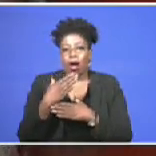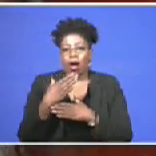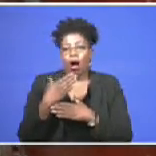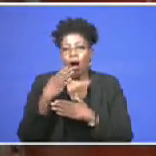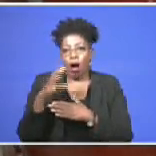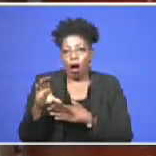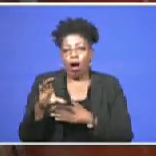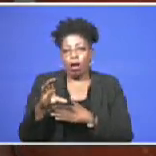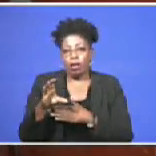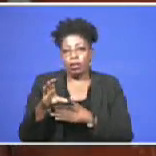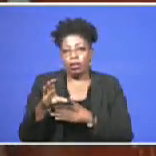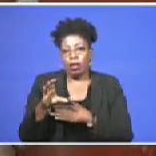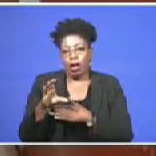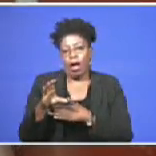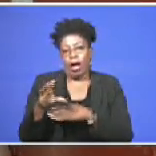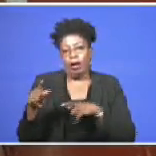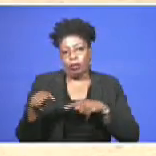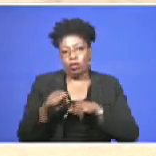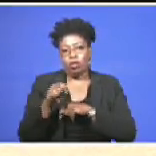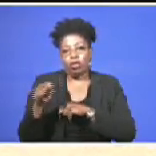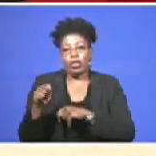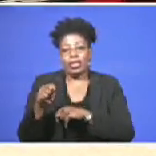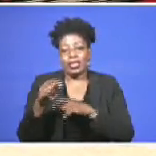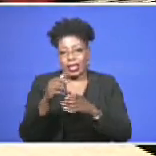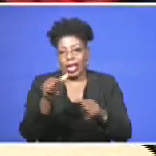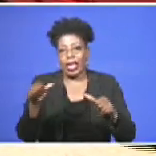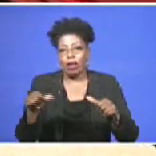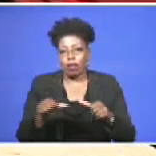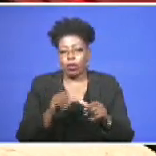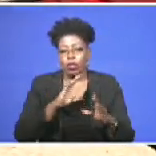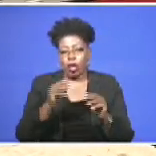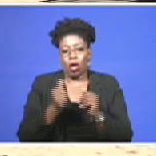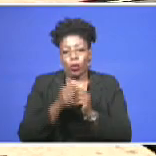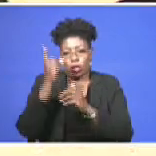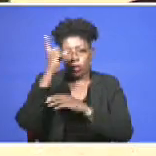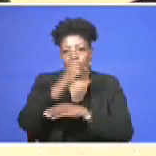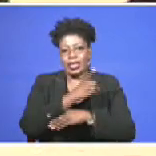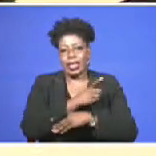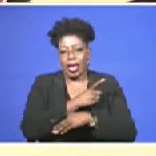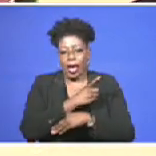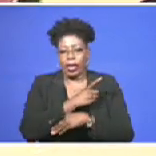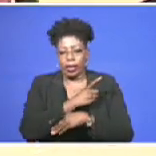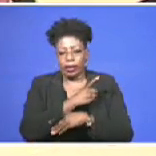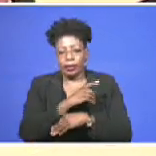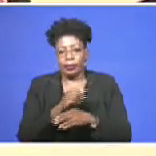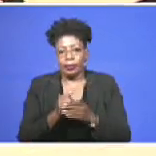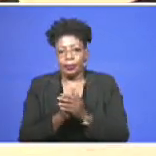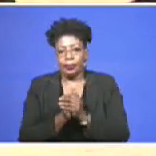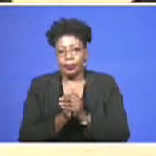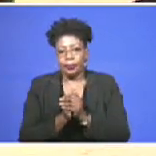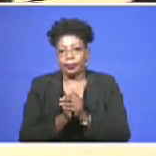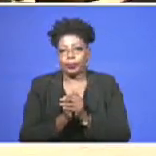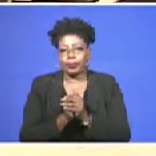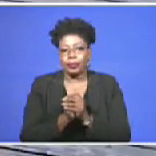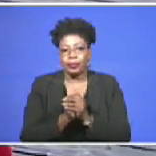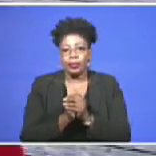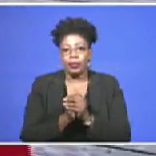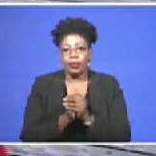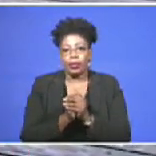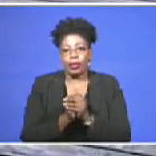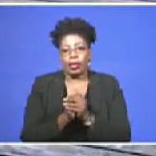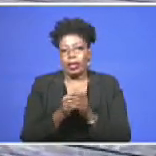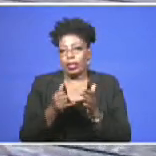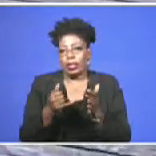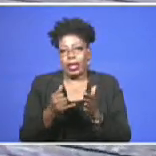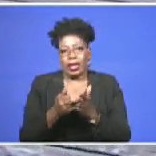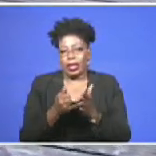of Tourism Dionisio de Aguilar, who ensured the safety of the cultural hub despite recent events. It's been an